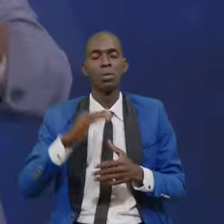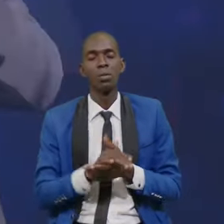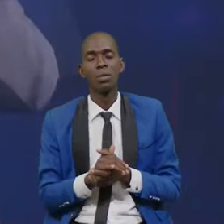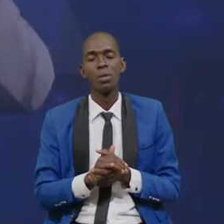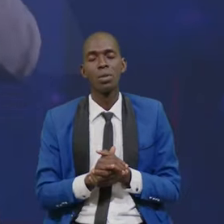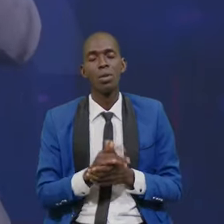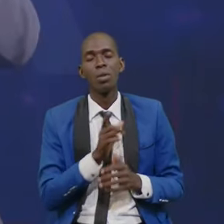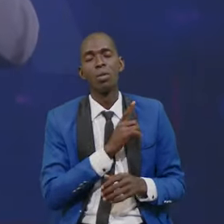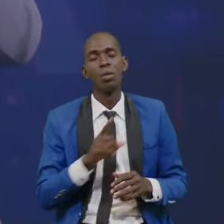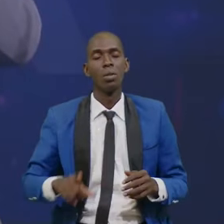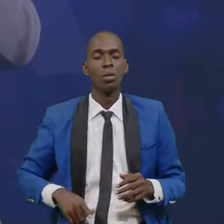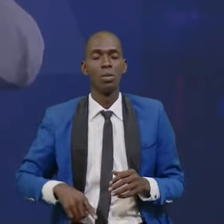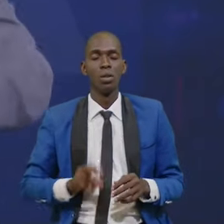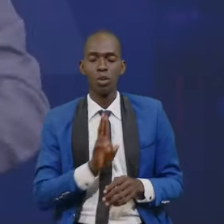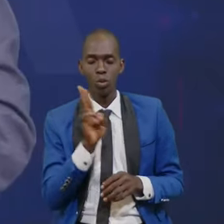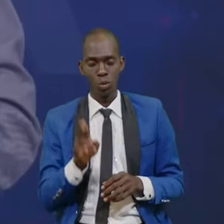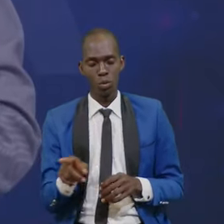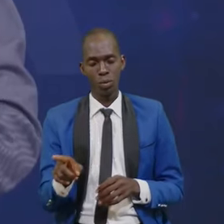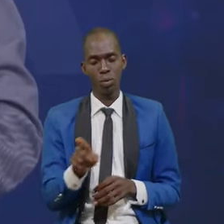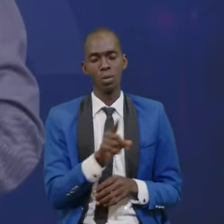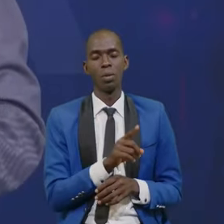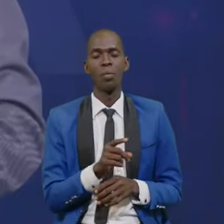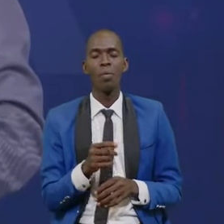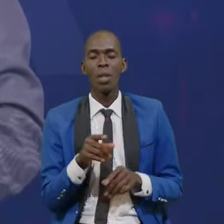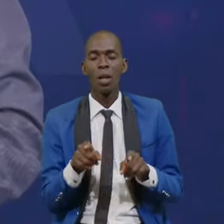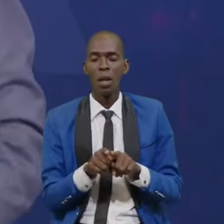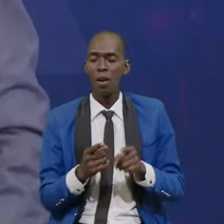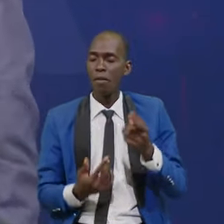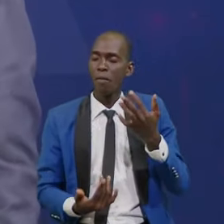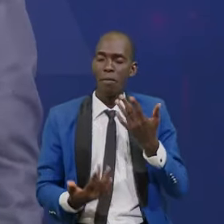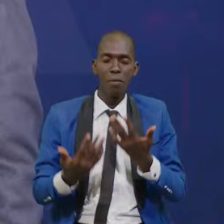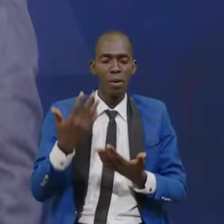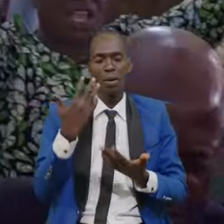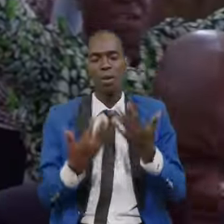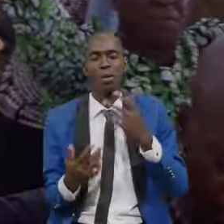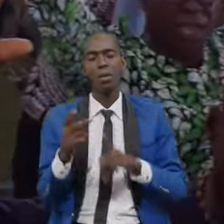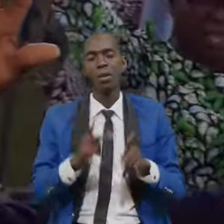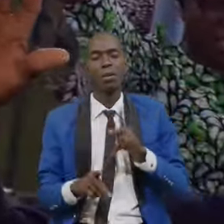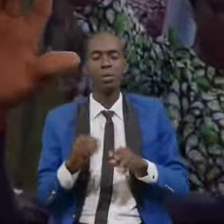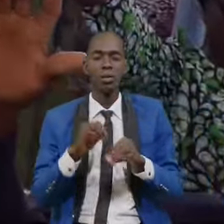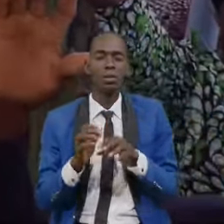Lord, use them. As fire burns in Jesus' name.